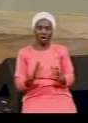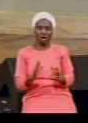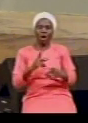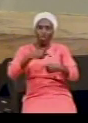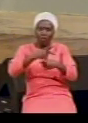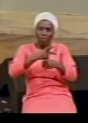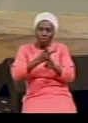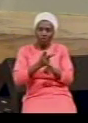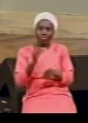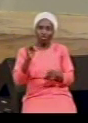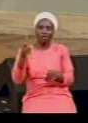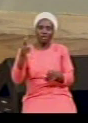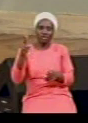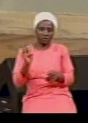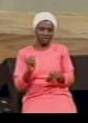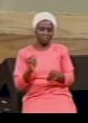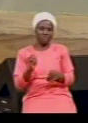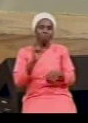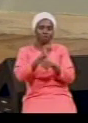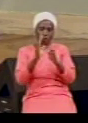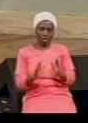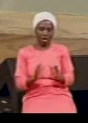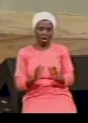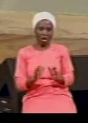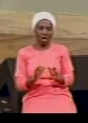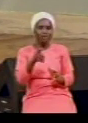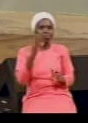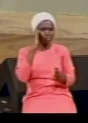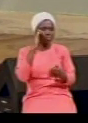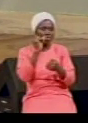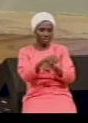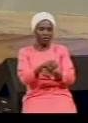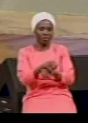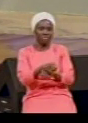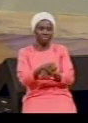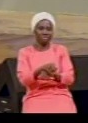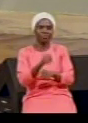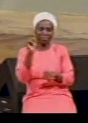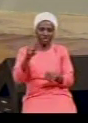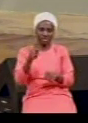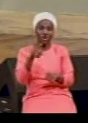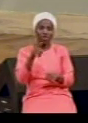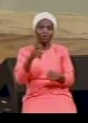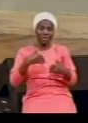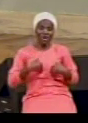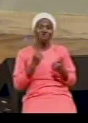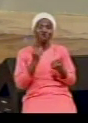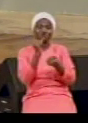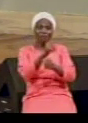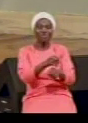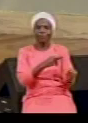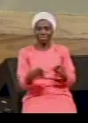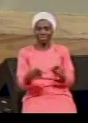productive worker. You will overcome. You have overcome already.